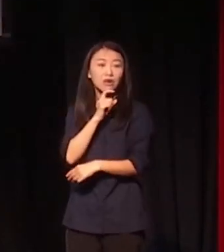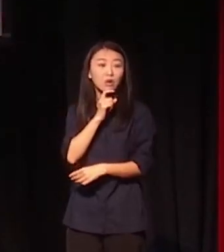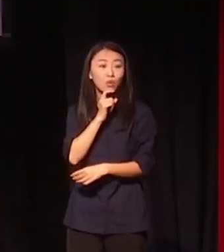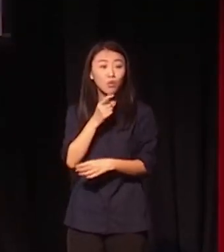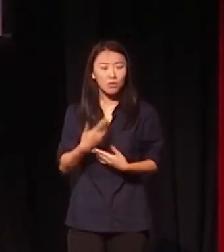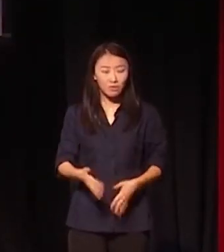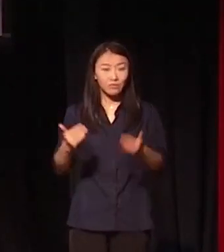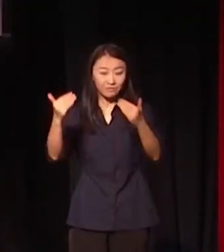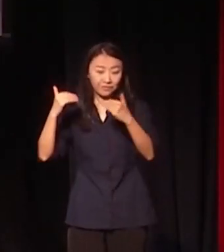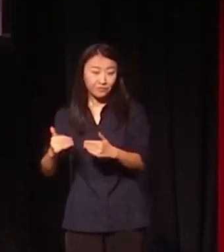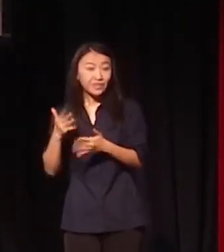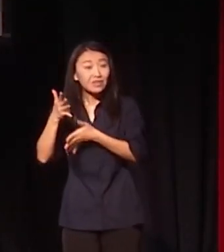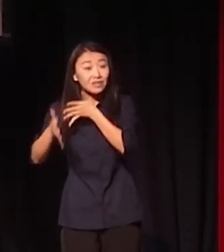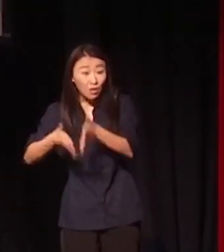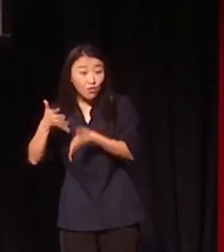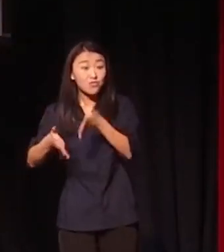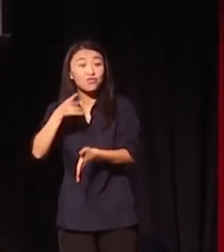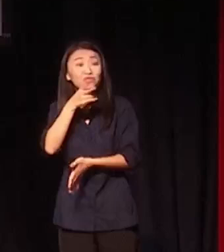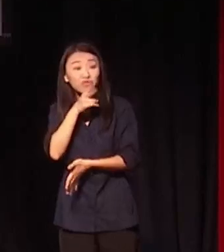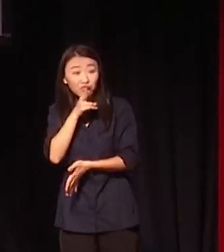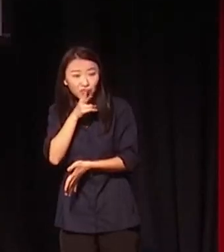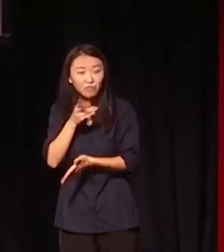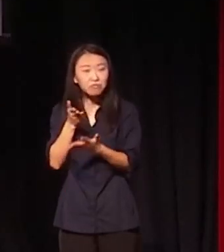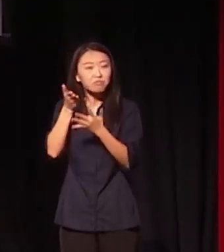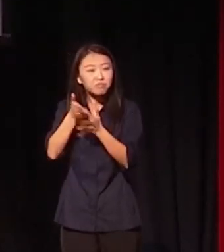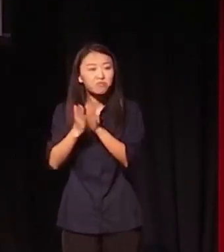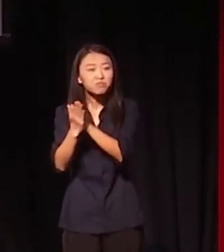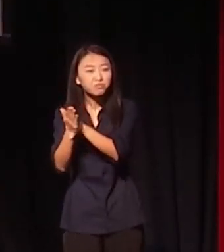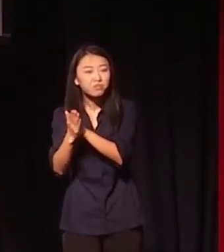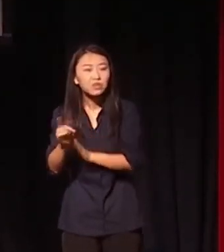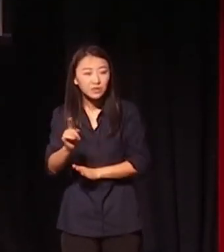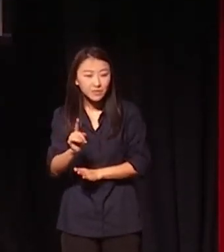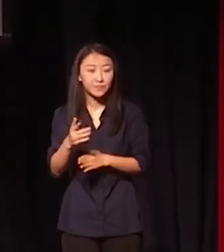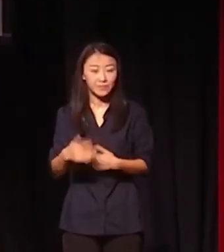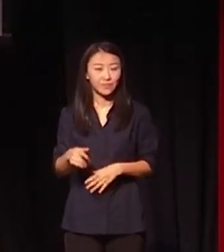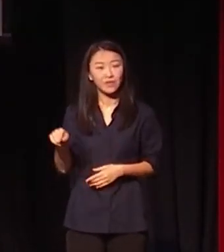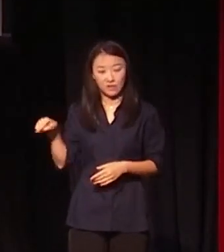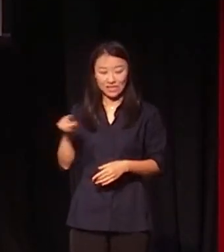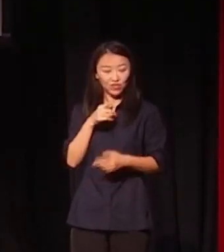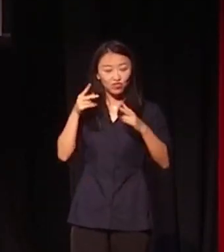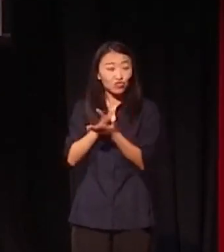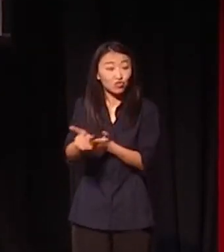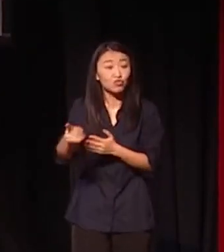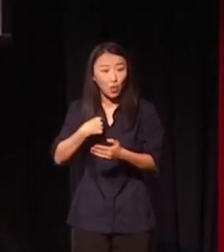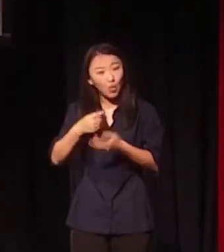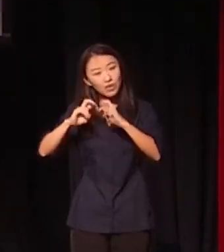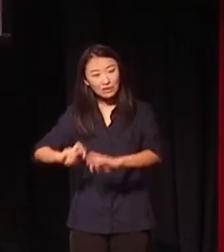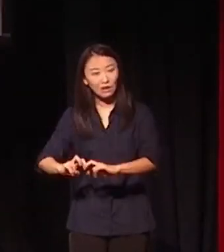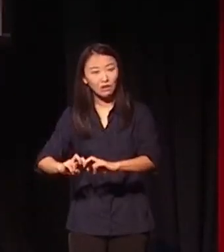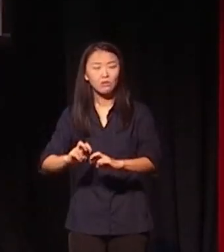sign language mediation, which is obviously my specialty, the same principles apply,